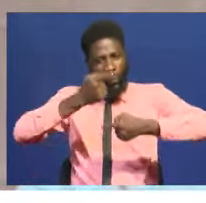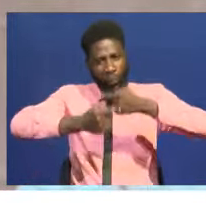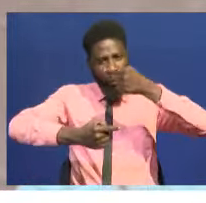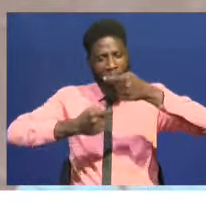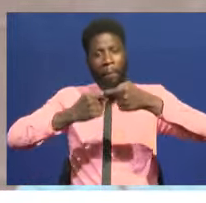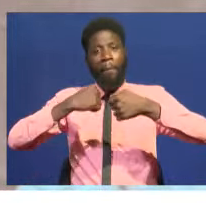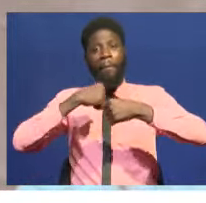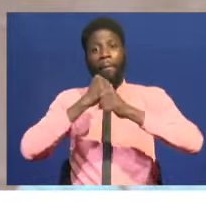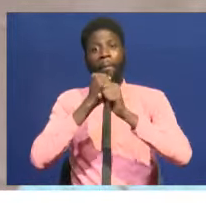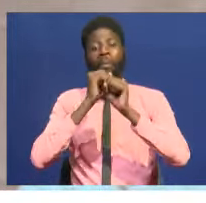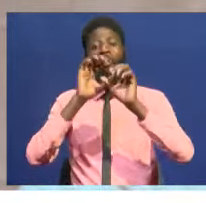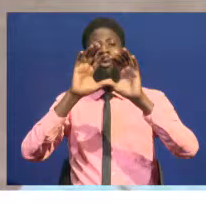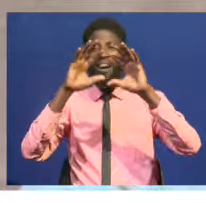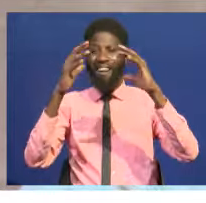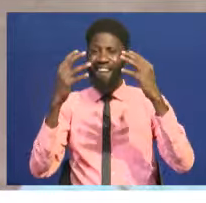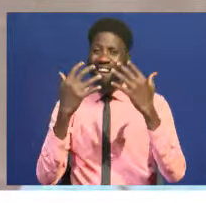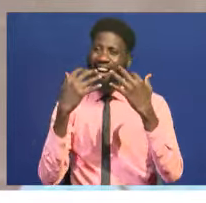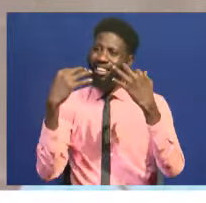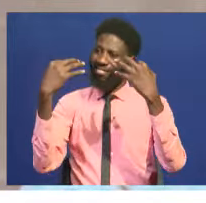map.